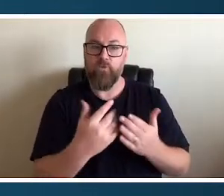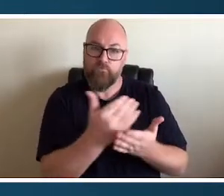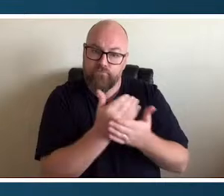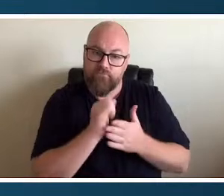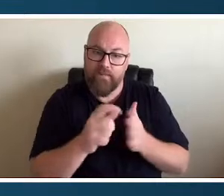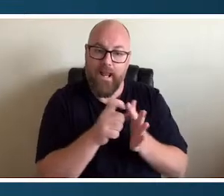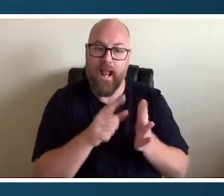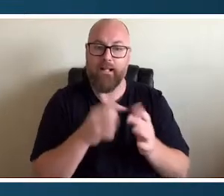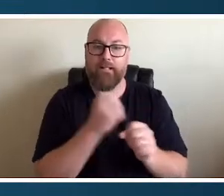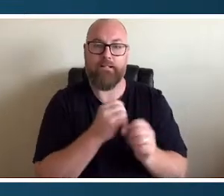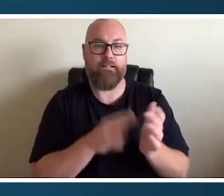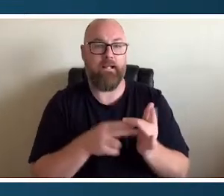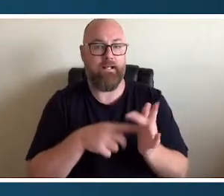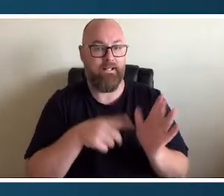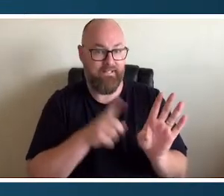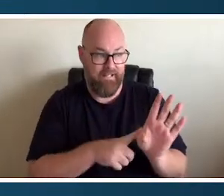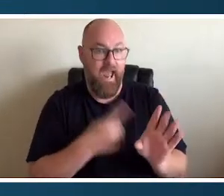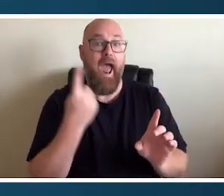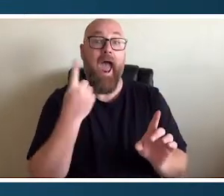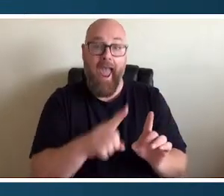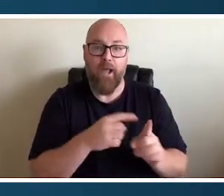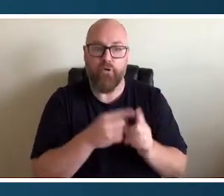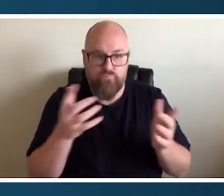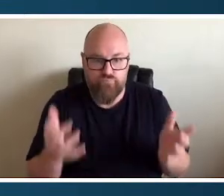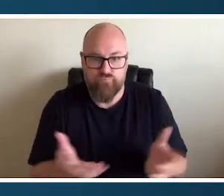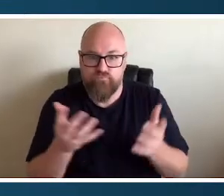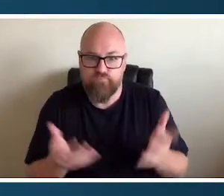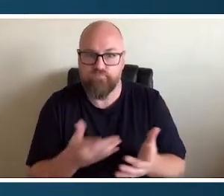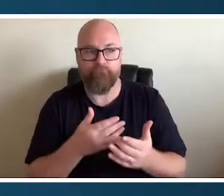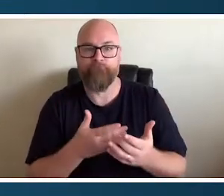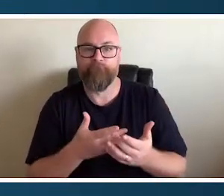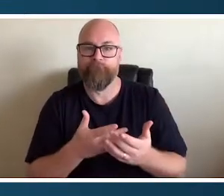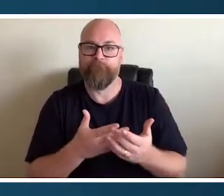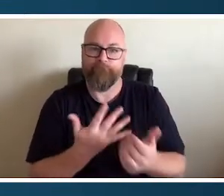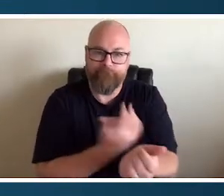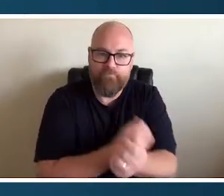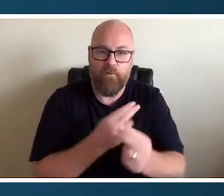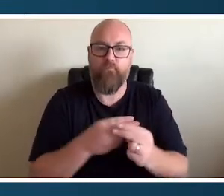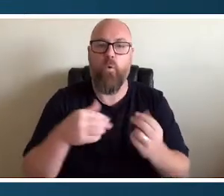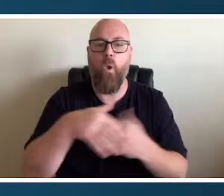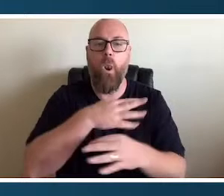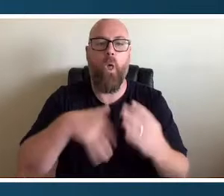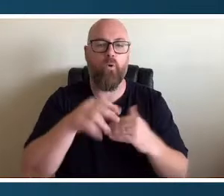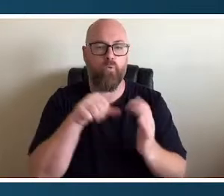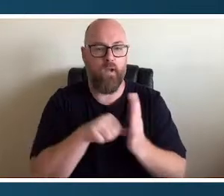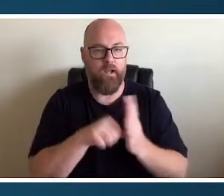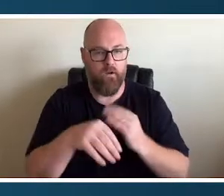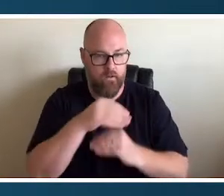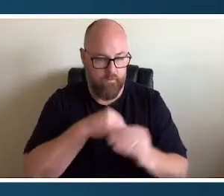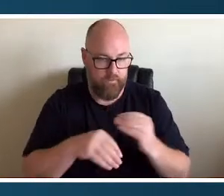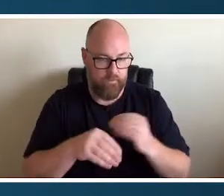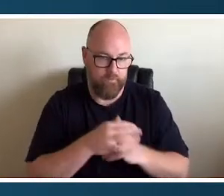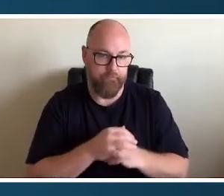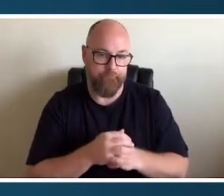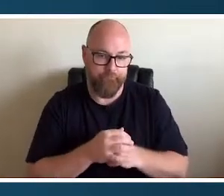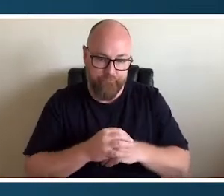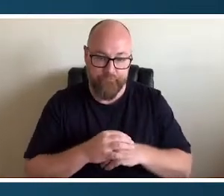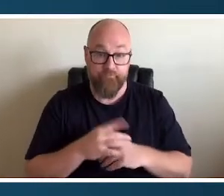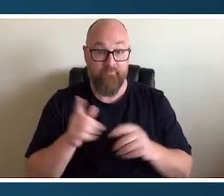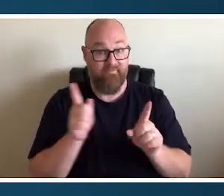economies. Cox's Bazar in Bangladesh and Ukraine offer successful examples in complex emergencies.